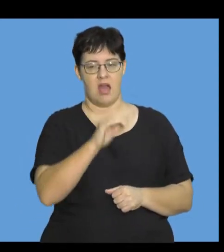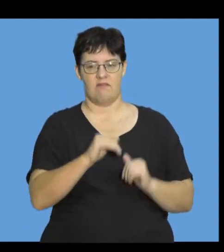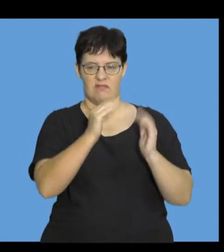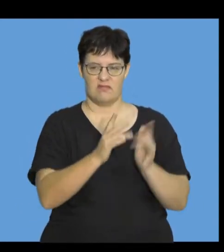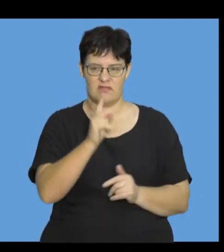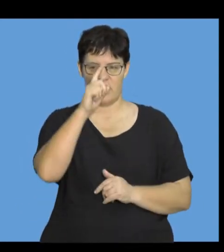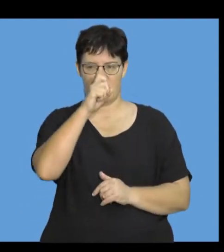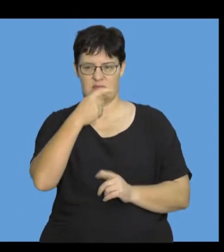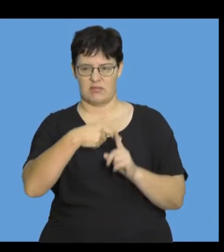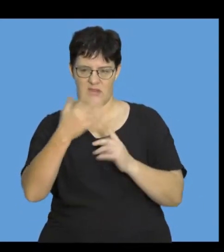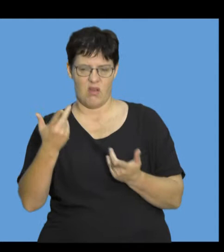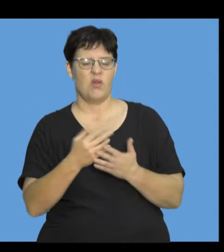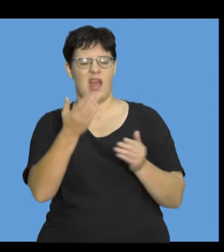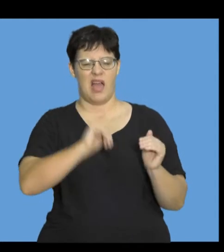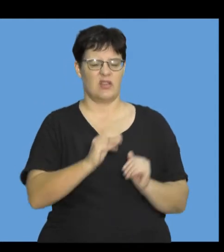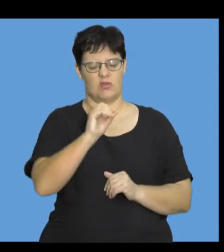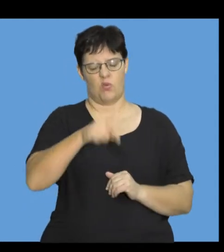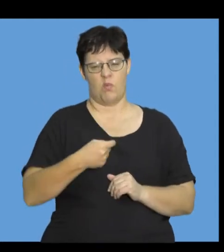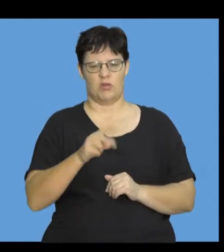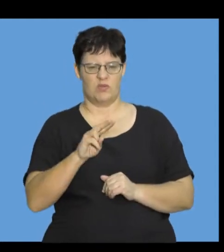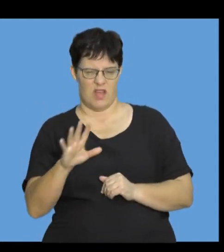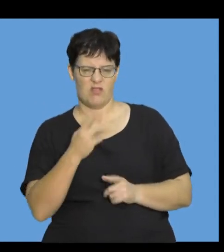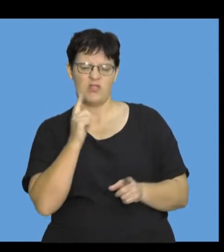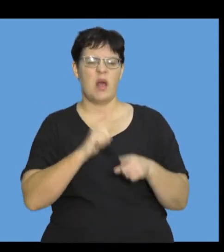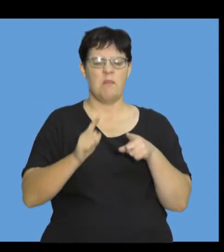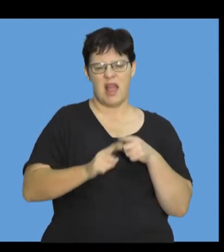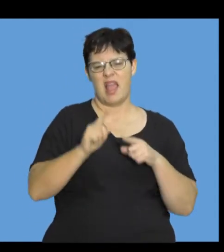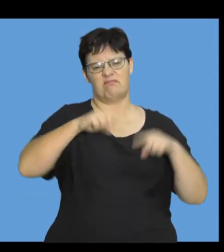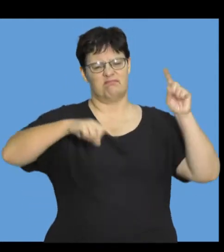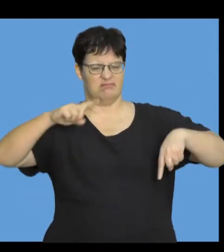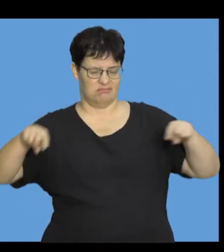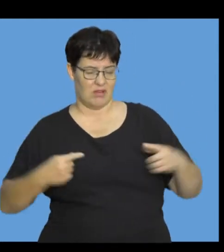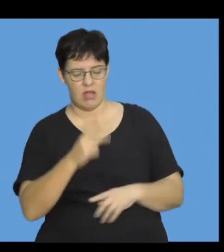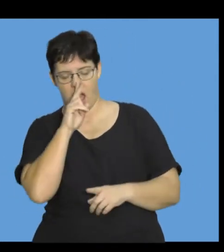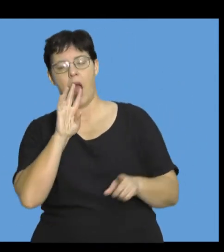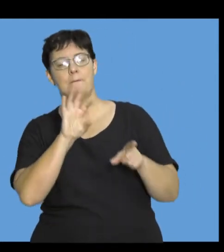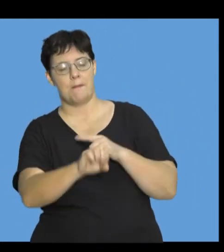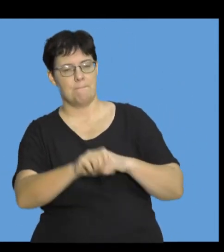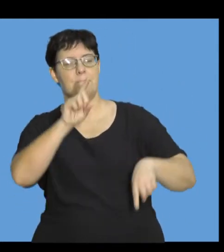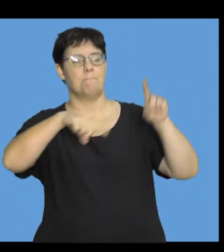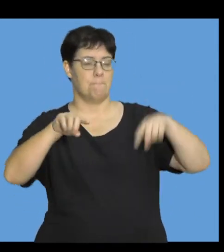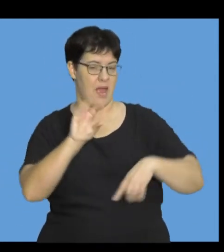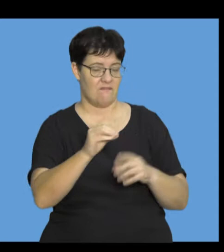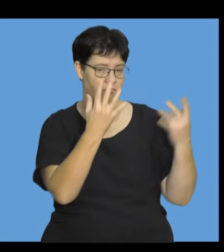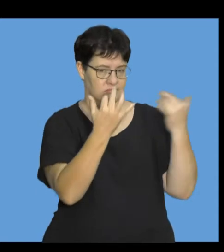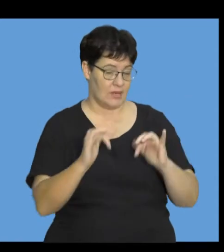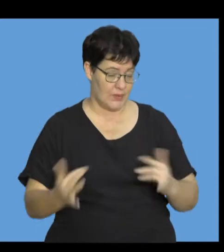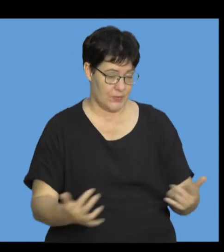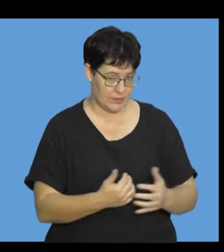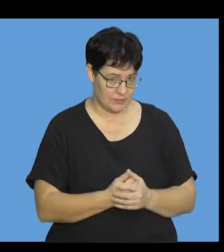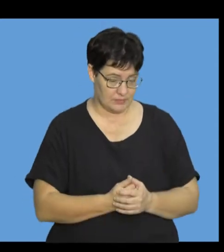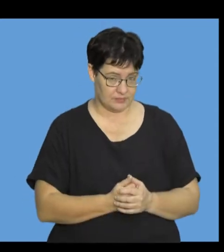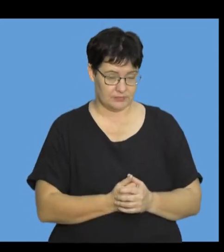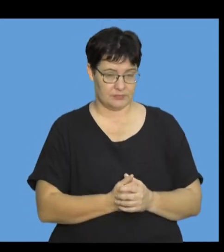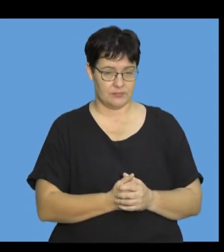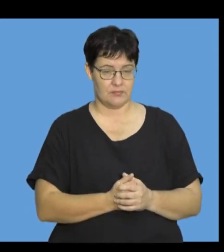other one will be a decimal. I've just tried to play around with the example so that you can just see the variety of how to then work